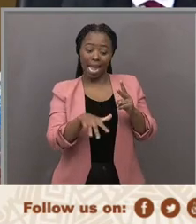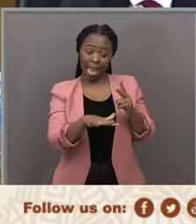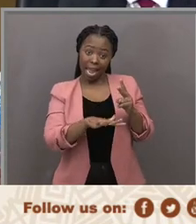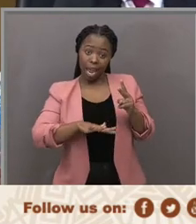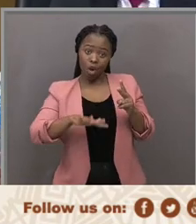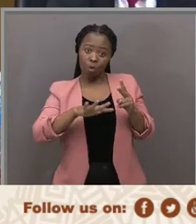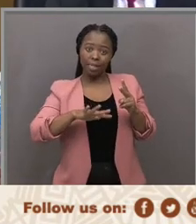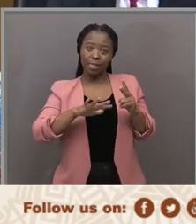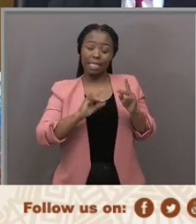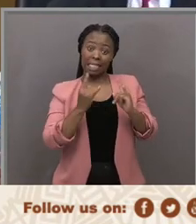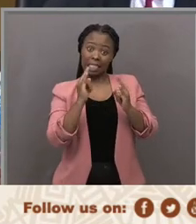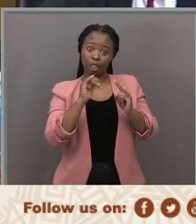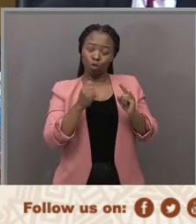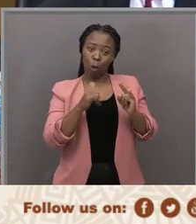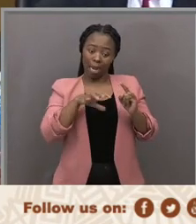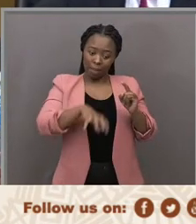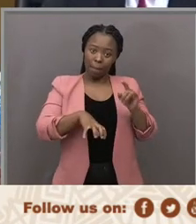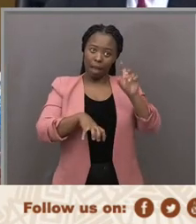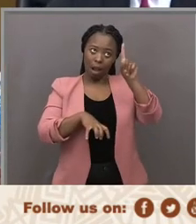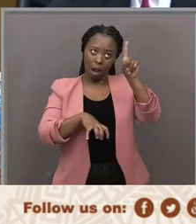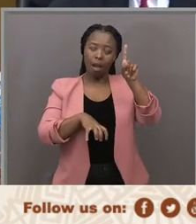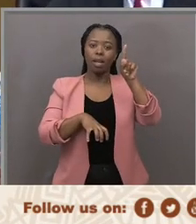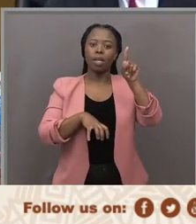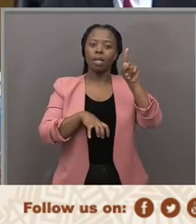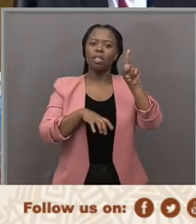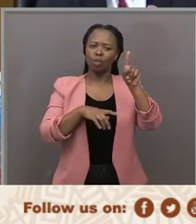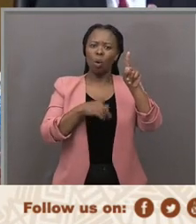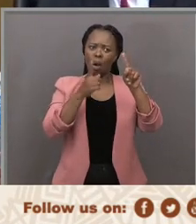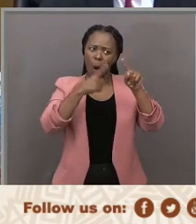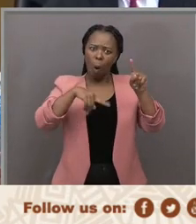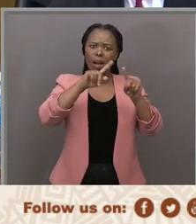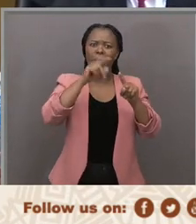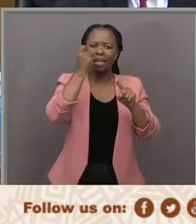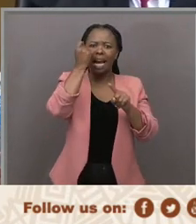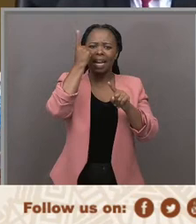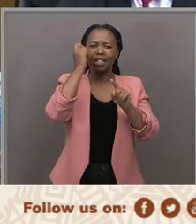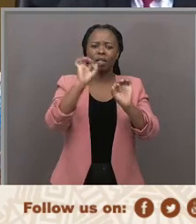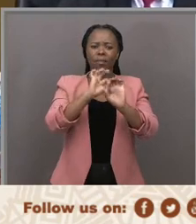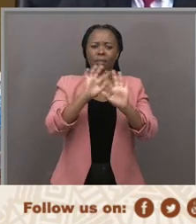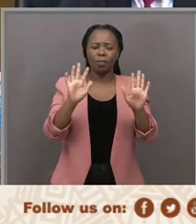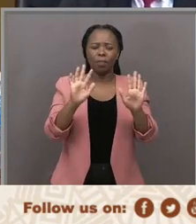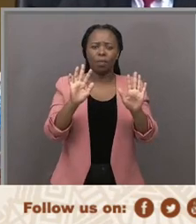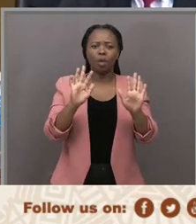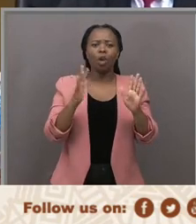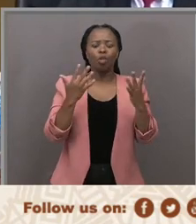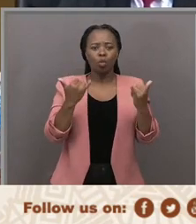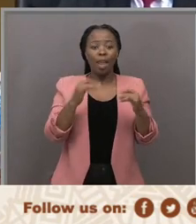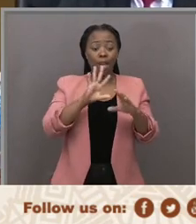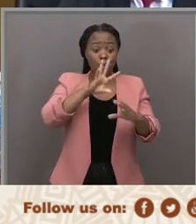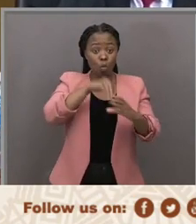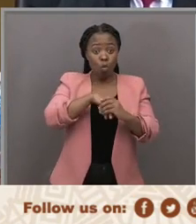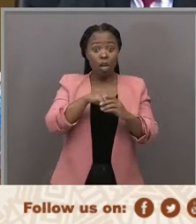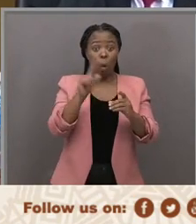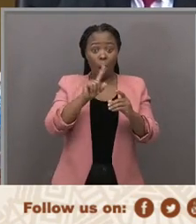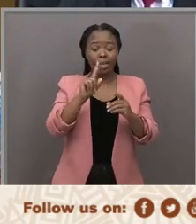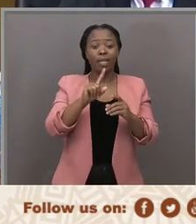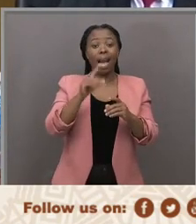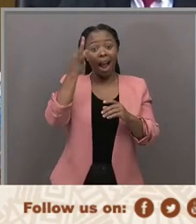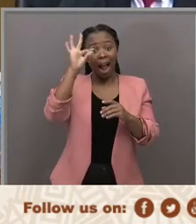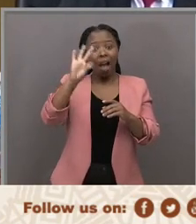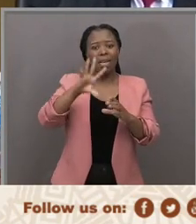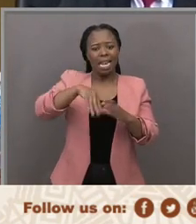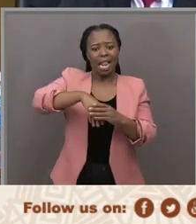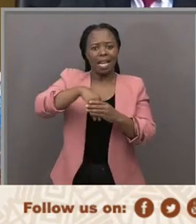the leadership of the city needs to understand, including the new leadership that may come out of local government elections. We can't